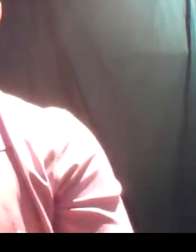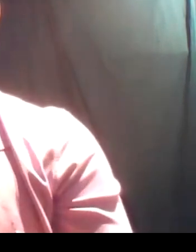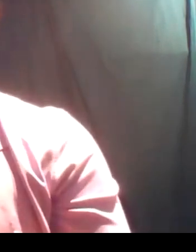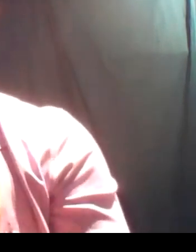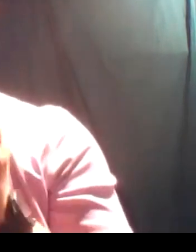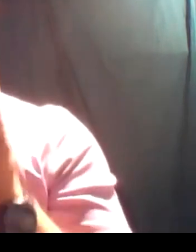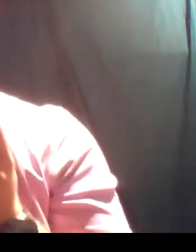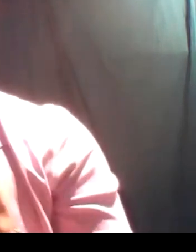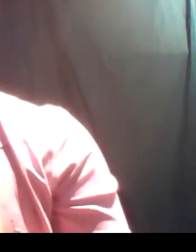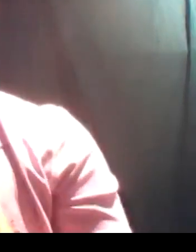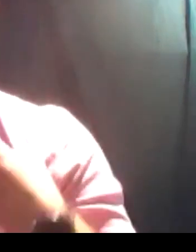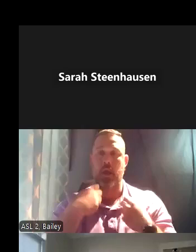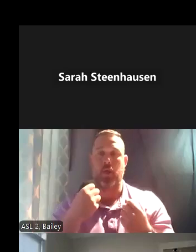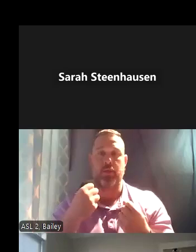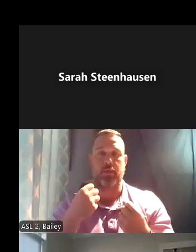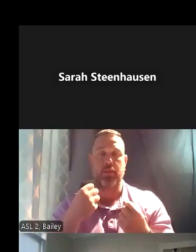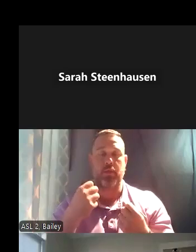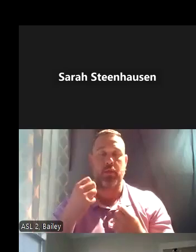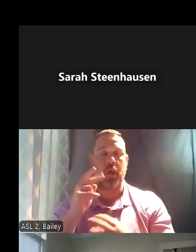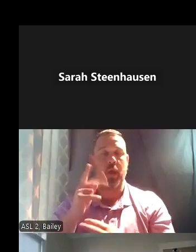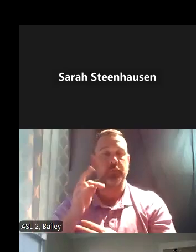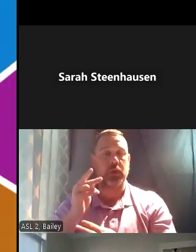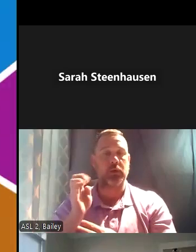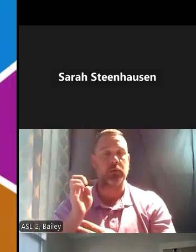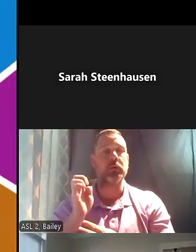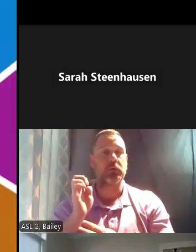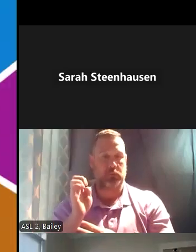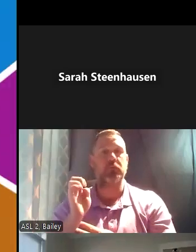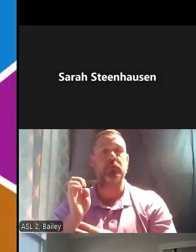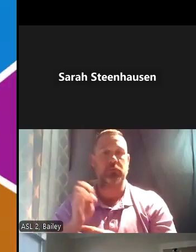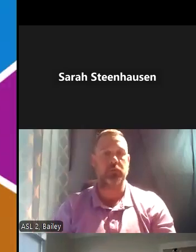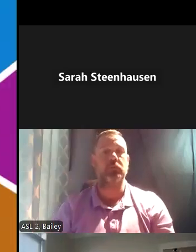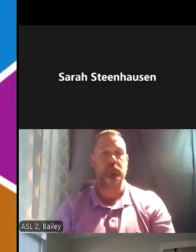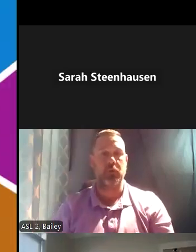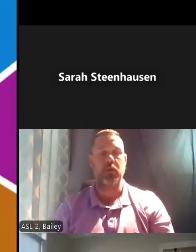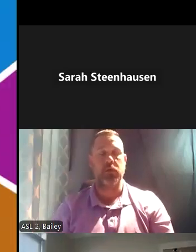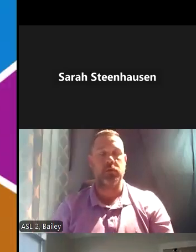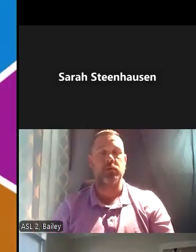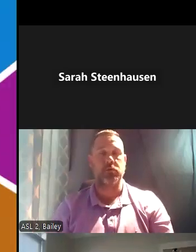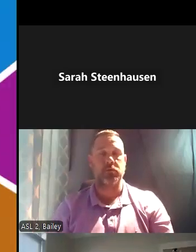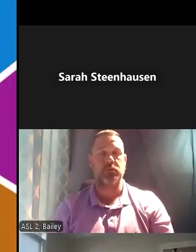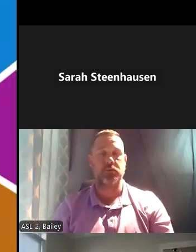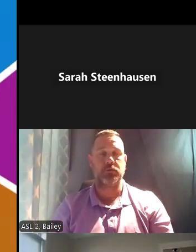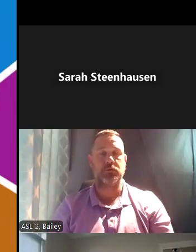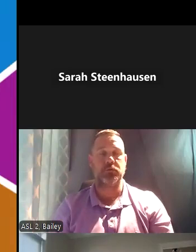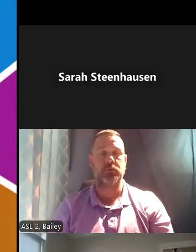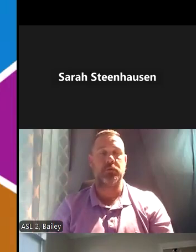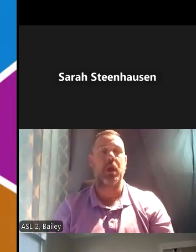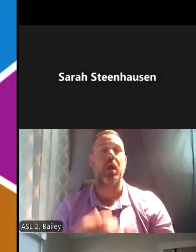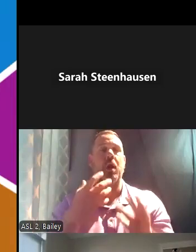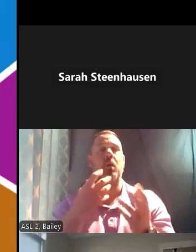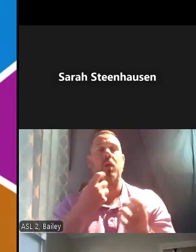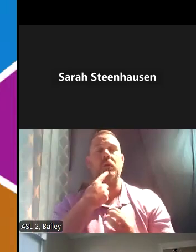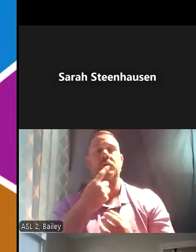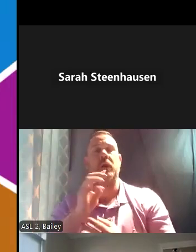of Public Health update and lead that discussion with that staff. And I just wanted to say, by the